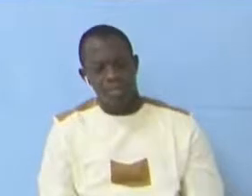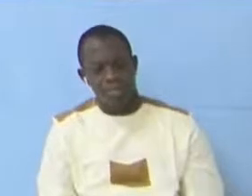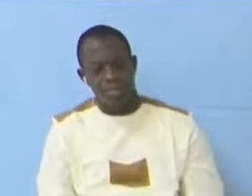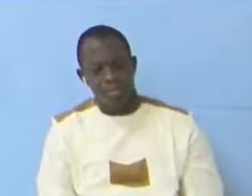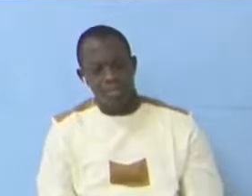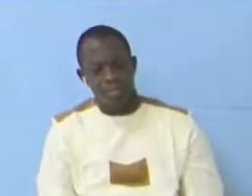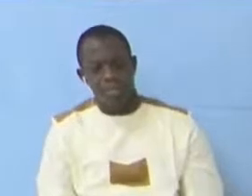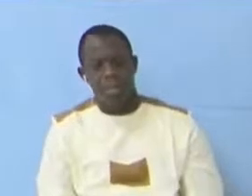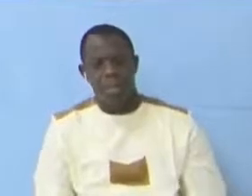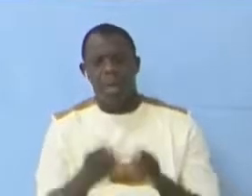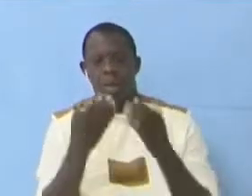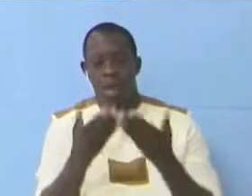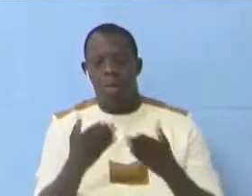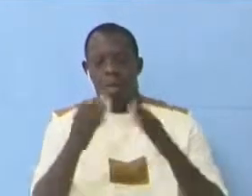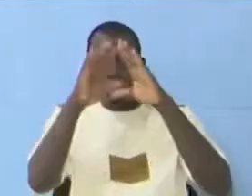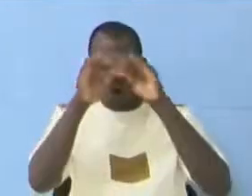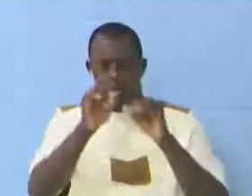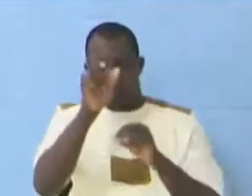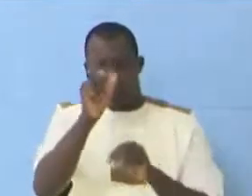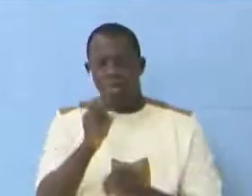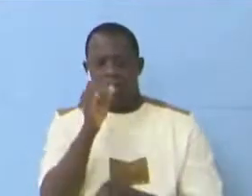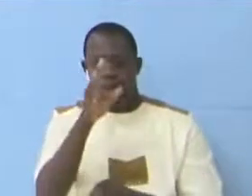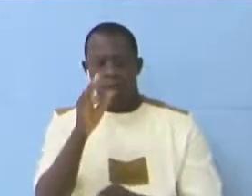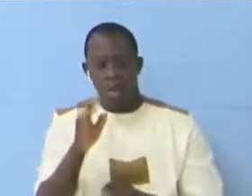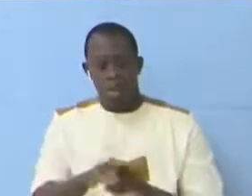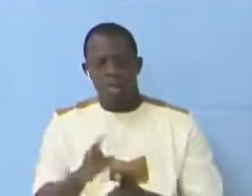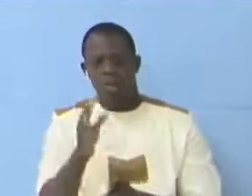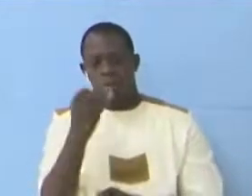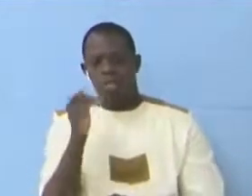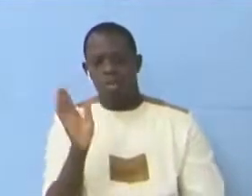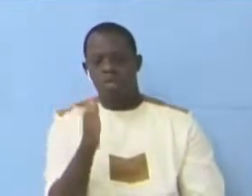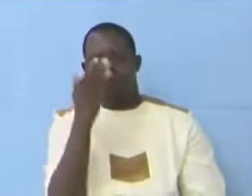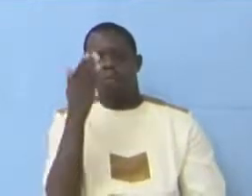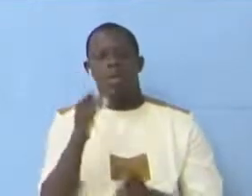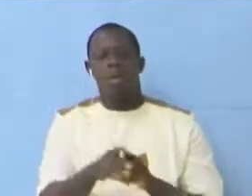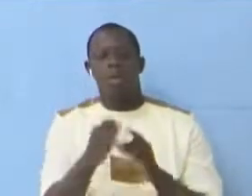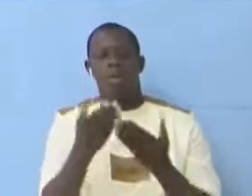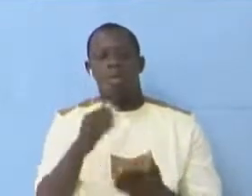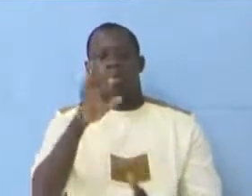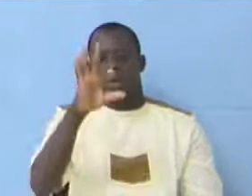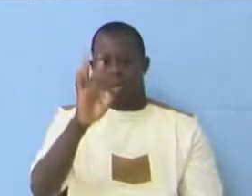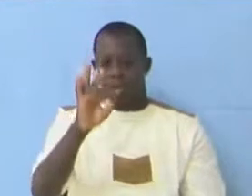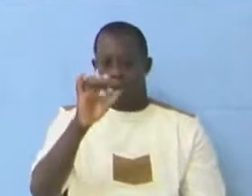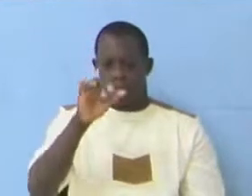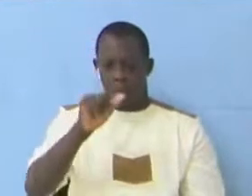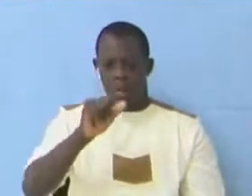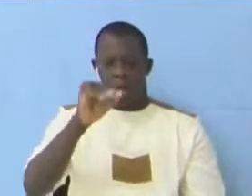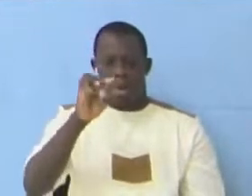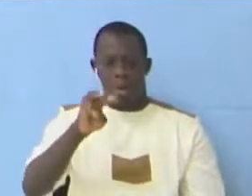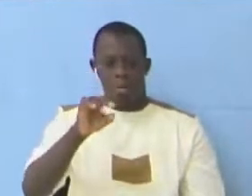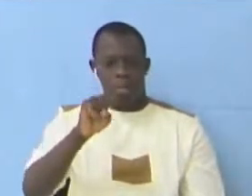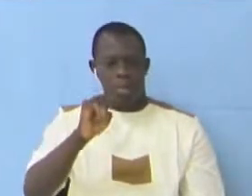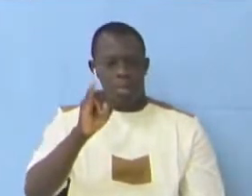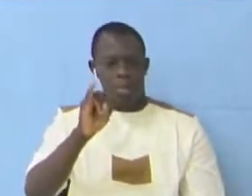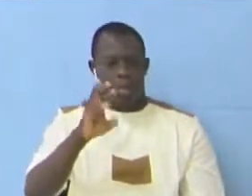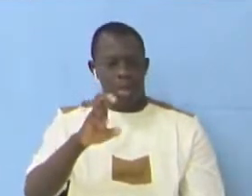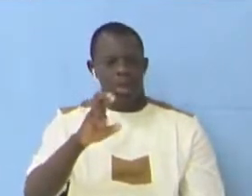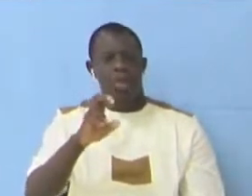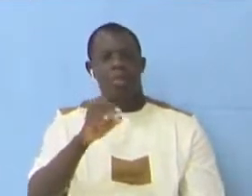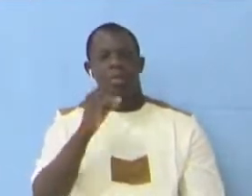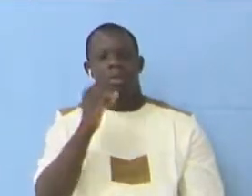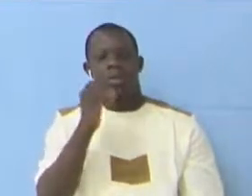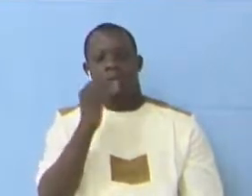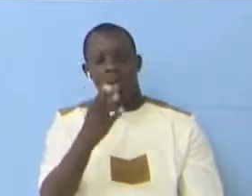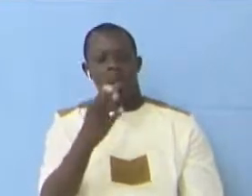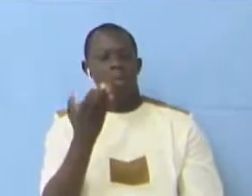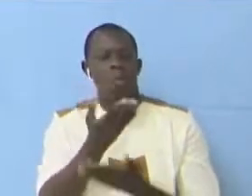said, let's go. Ci la officer wax ne nañ dem. And Tamsir asked where. Ci la Tamsir laaj fan. He said